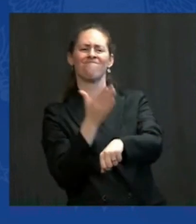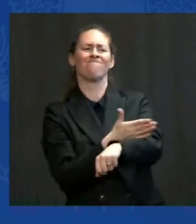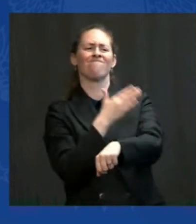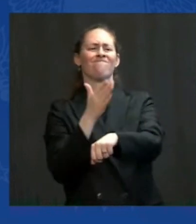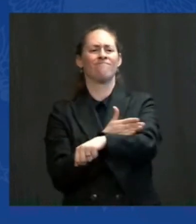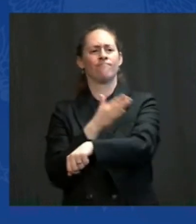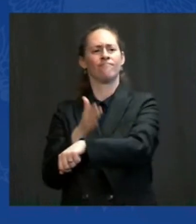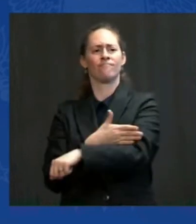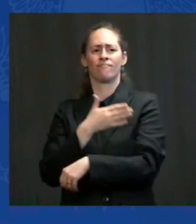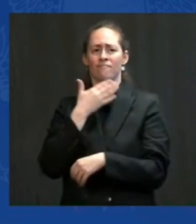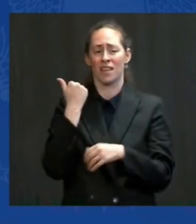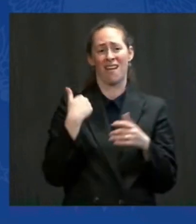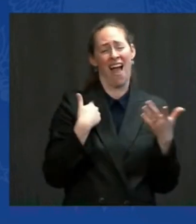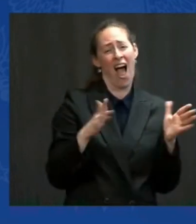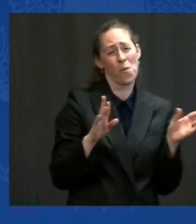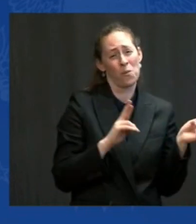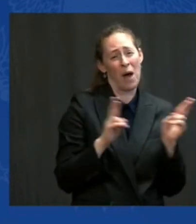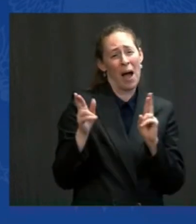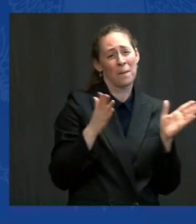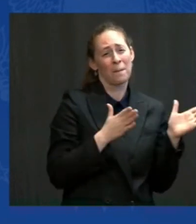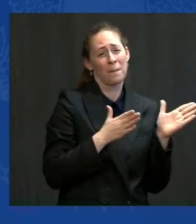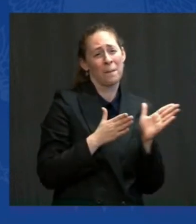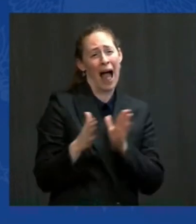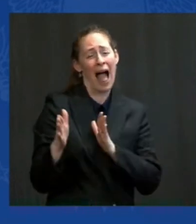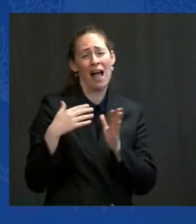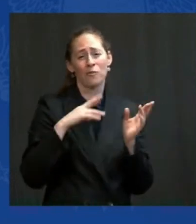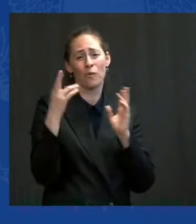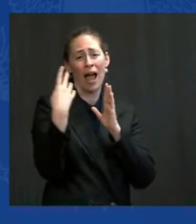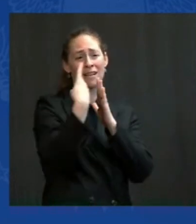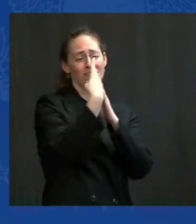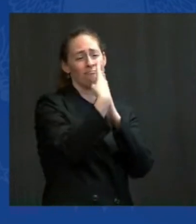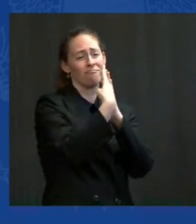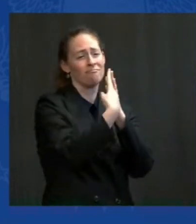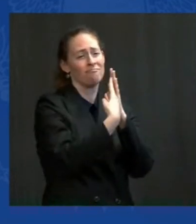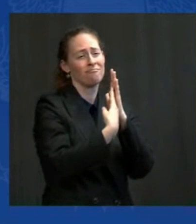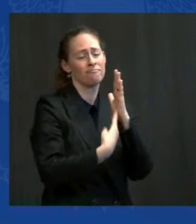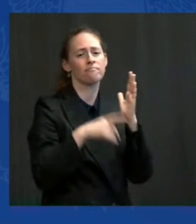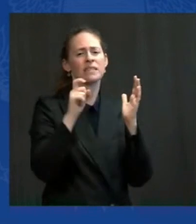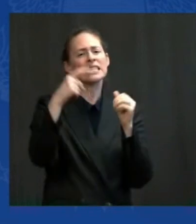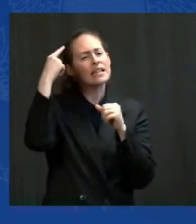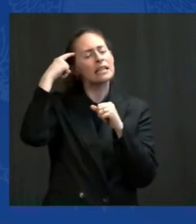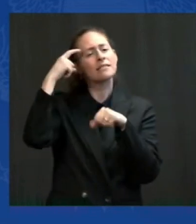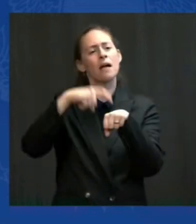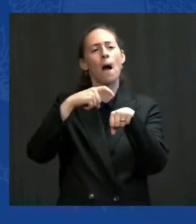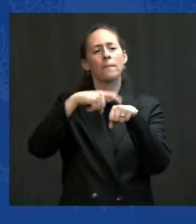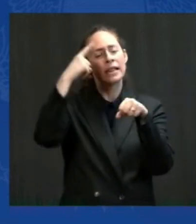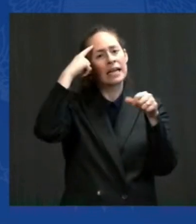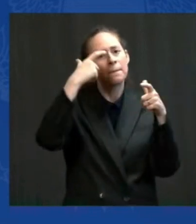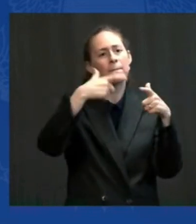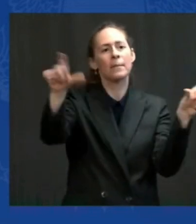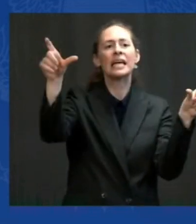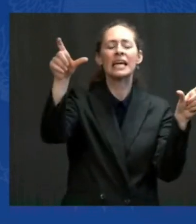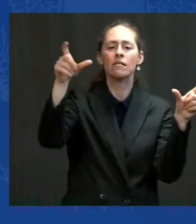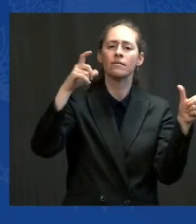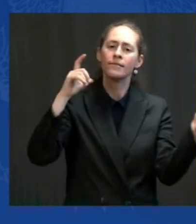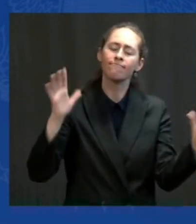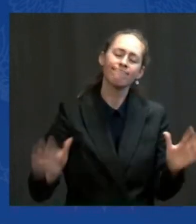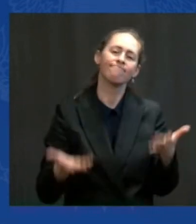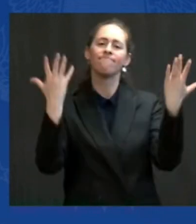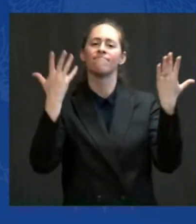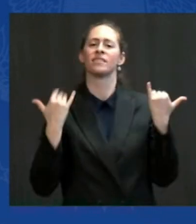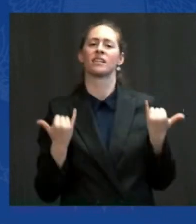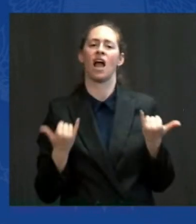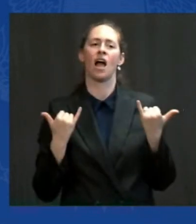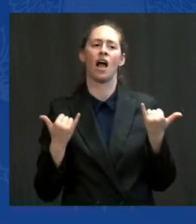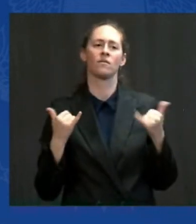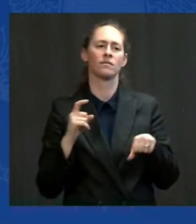here, but that's because it's time we have to think bigger, we have to act bolder, and we have to build back better. When we passed the American Rescue